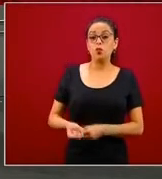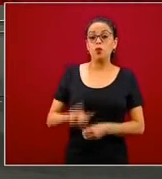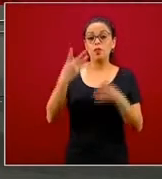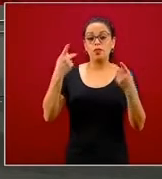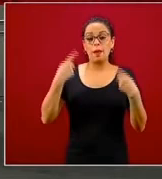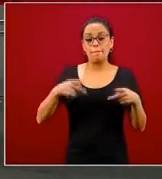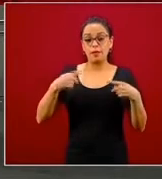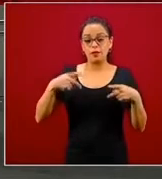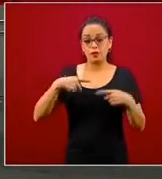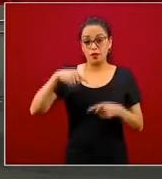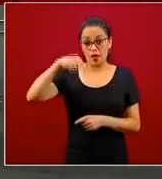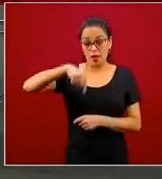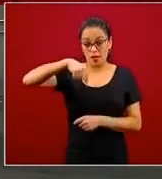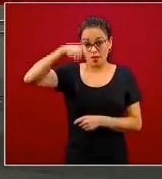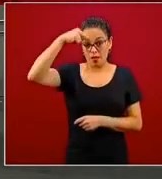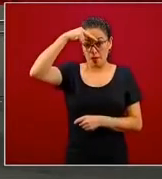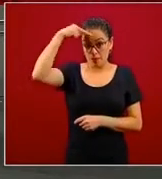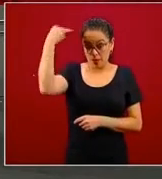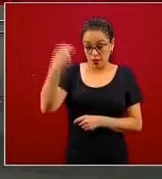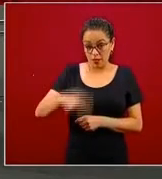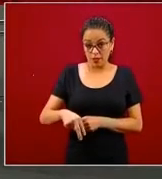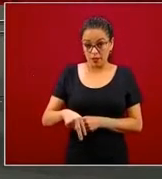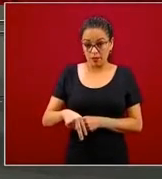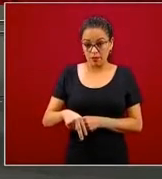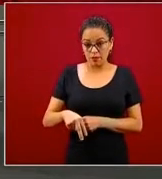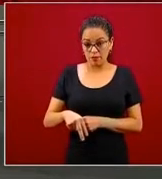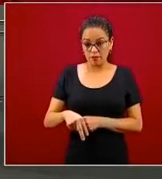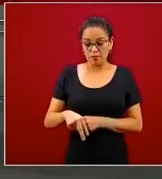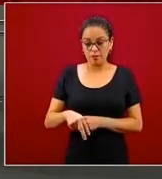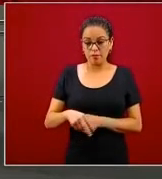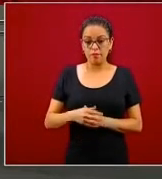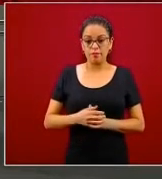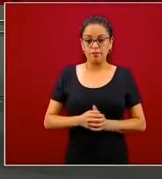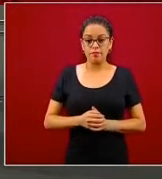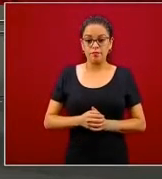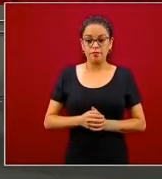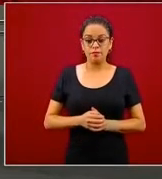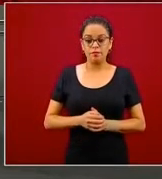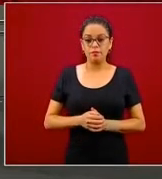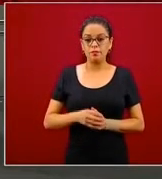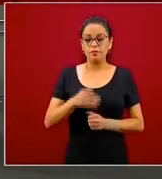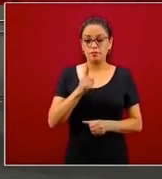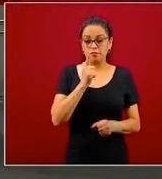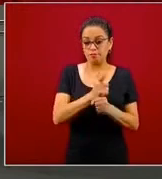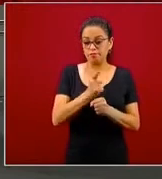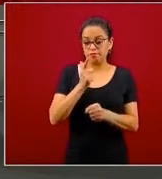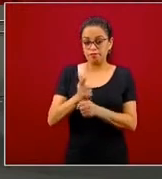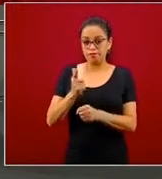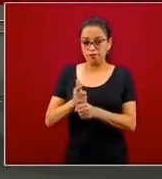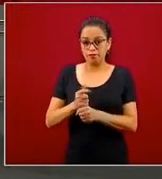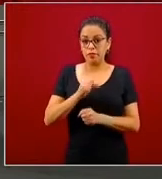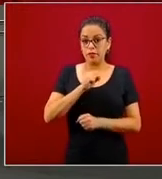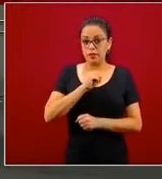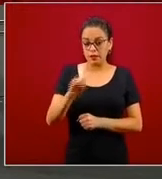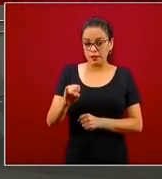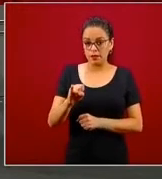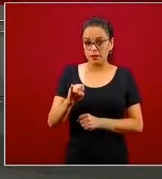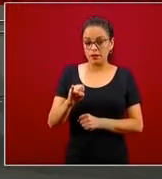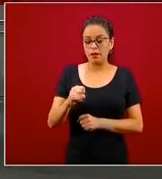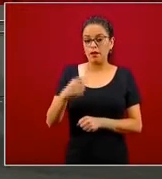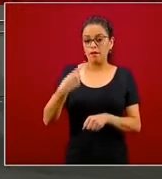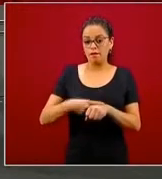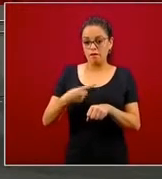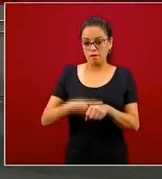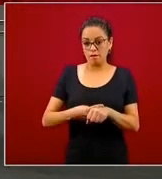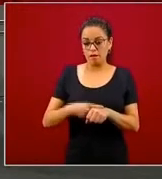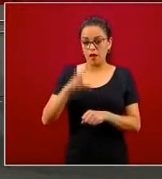one is how many people of Mexican nationality have been suffering or have